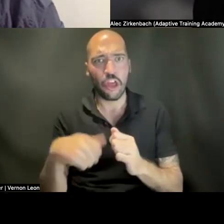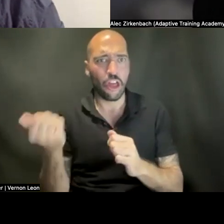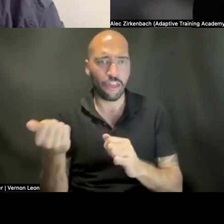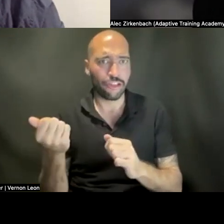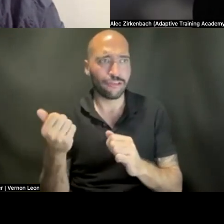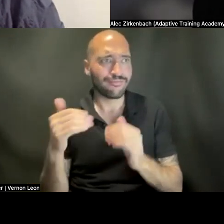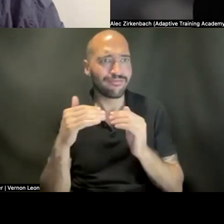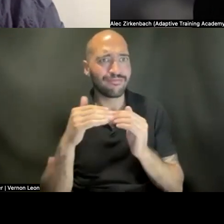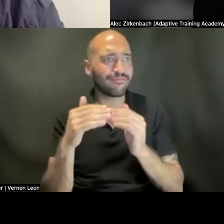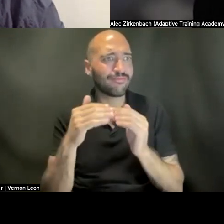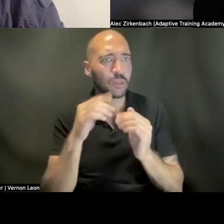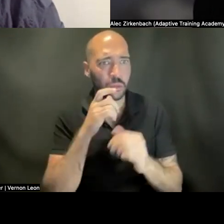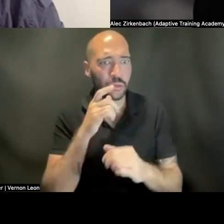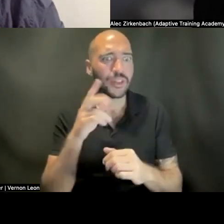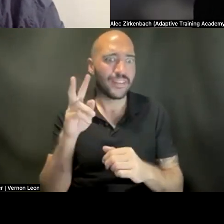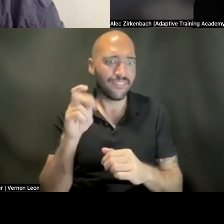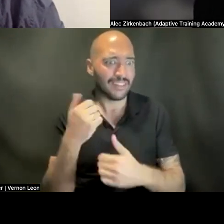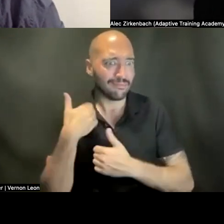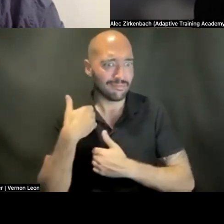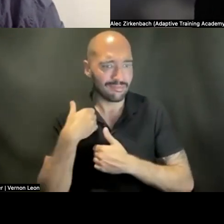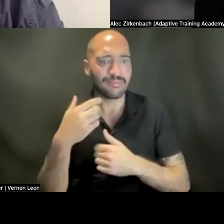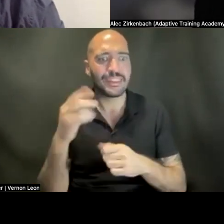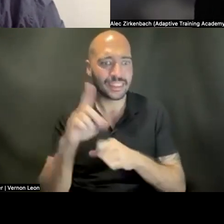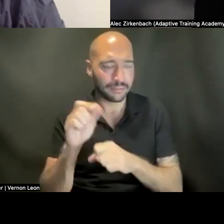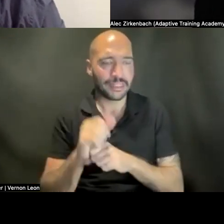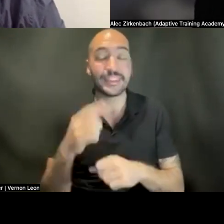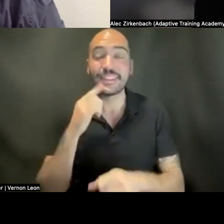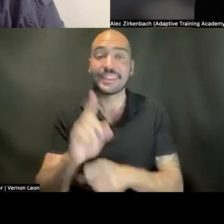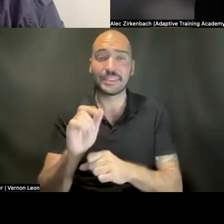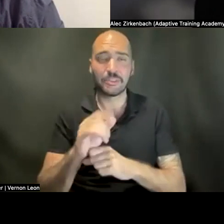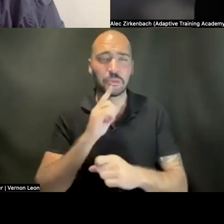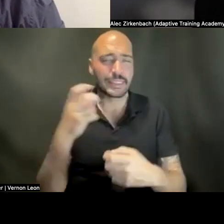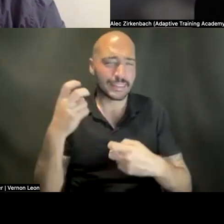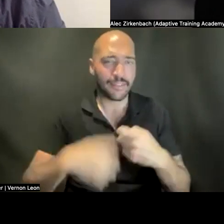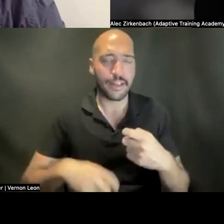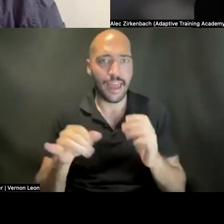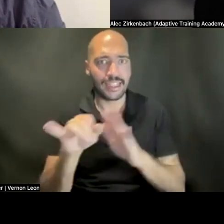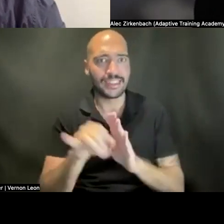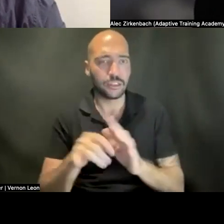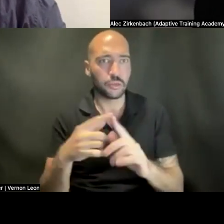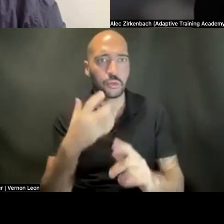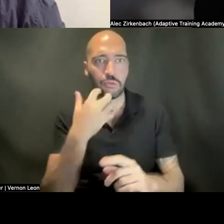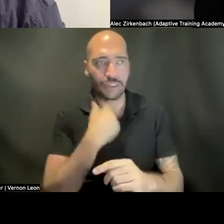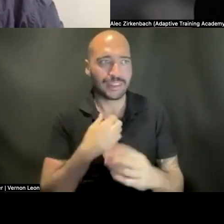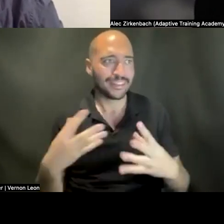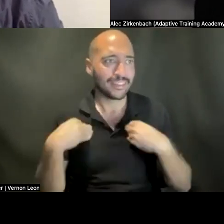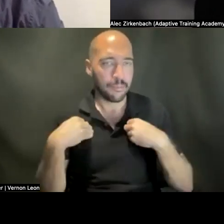veterans is that disability is a really difficult identity to embrace and accept.